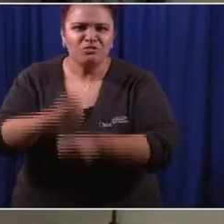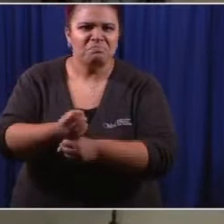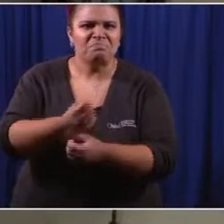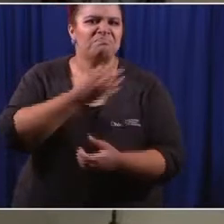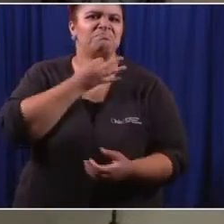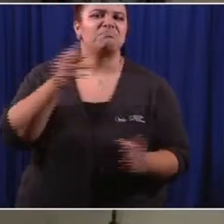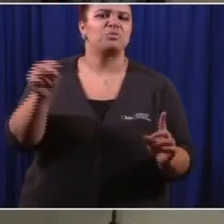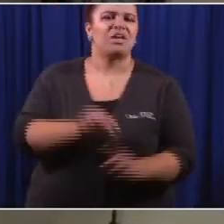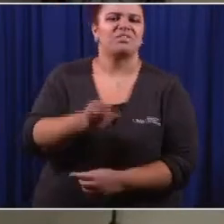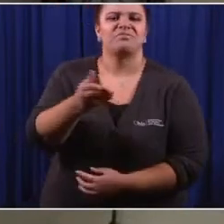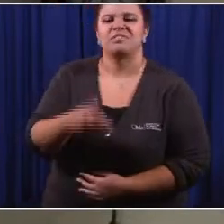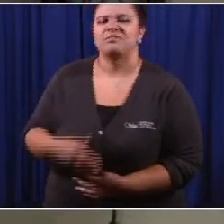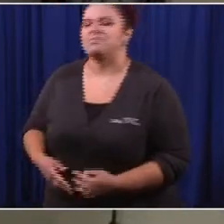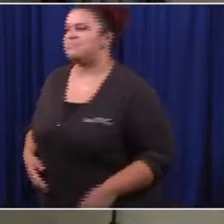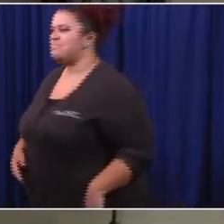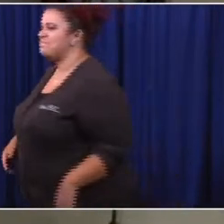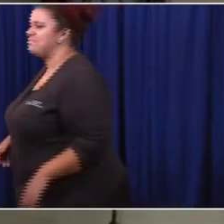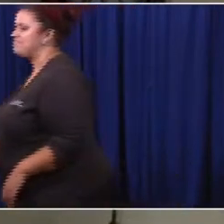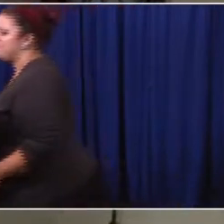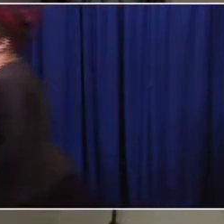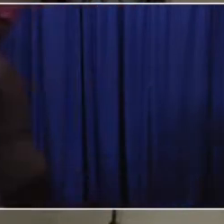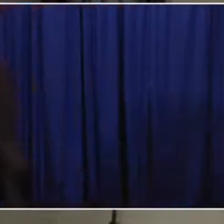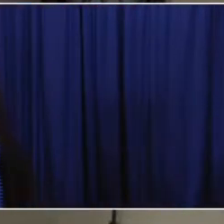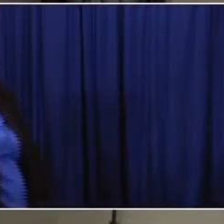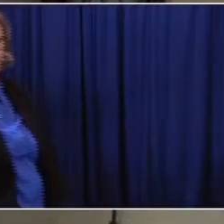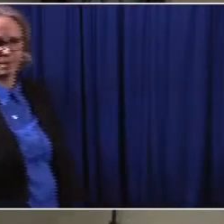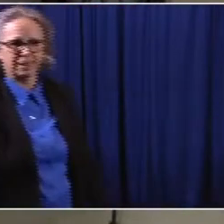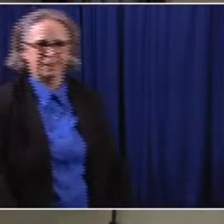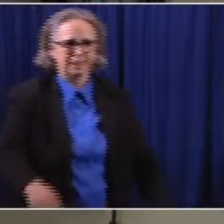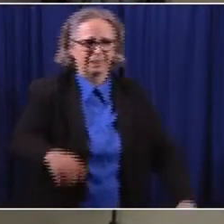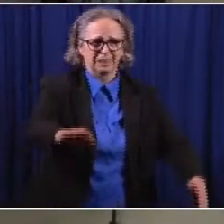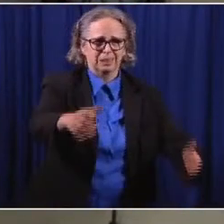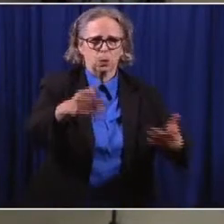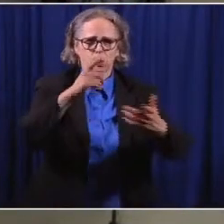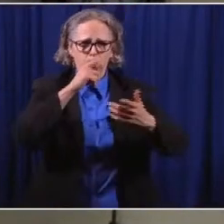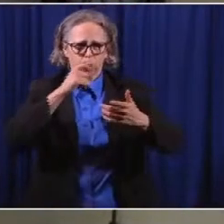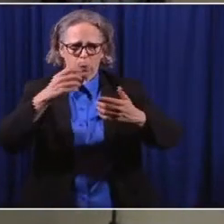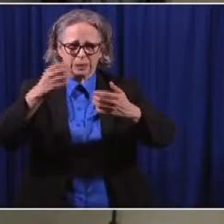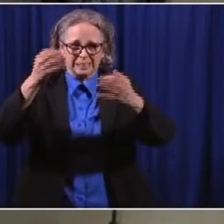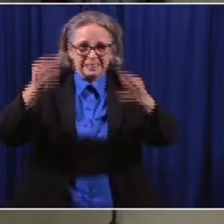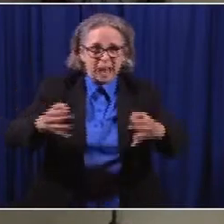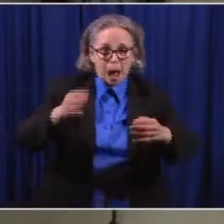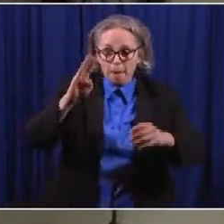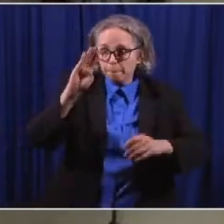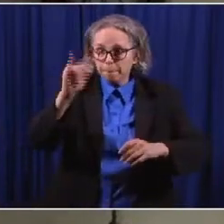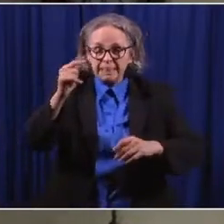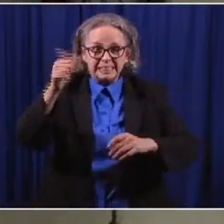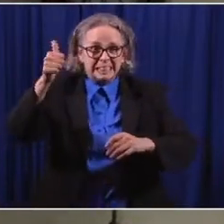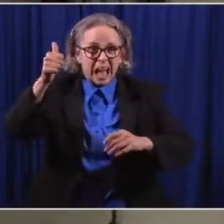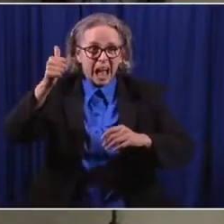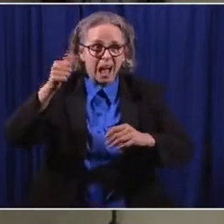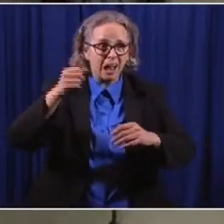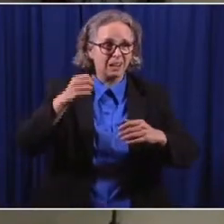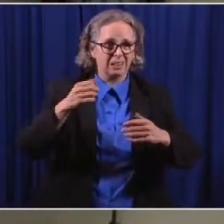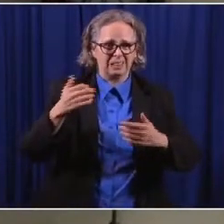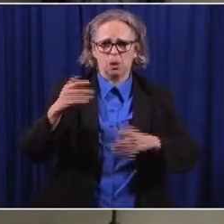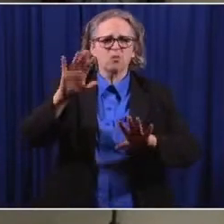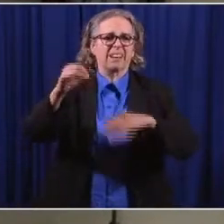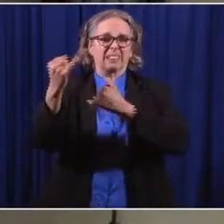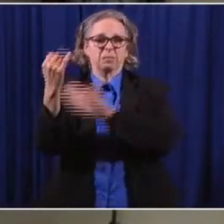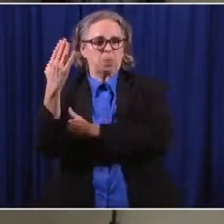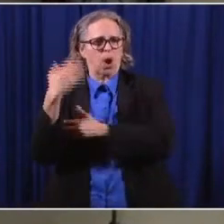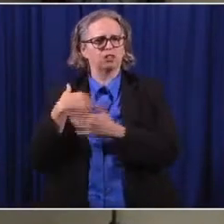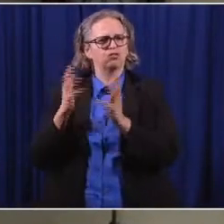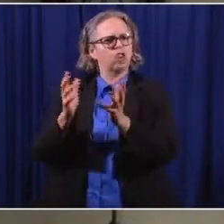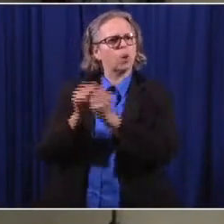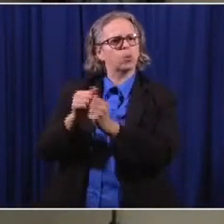don't know. This is going to be up to the Big Ten when they vote. I talked to Gene Smith, athletic director, this morning about it. He gave me